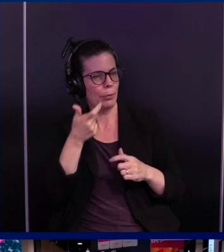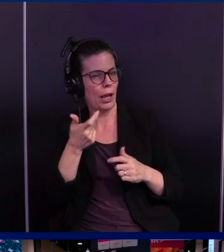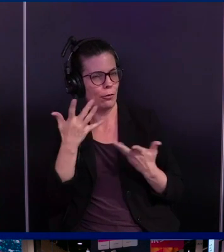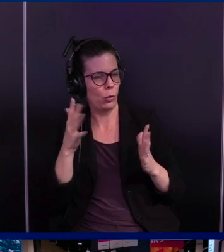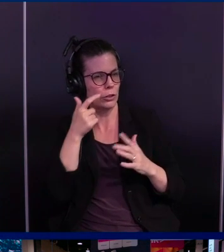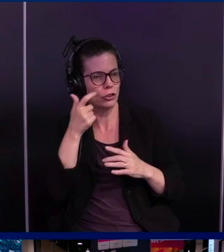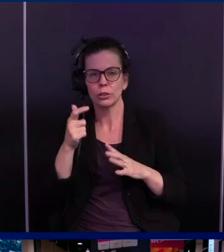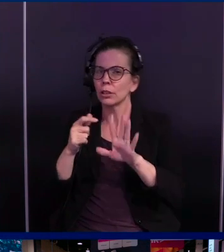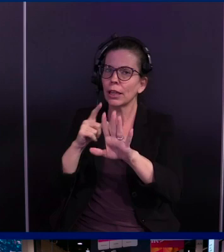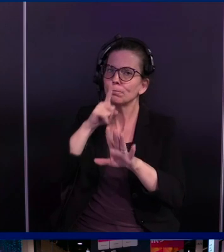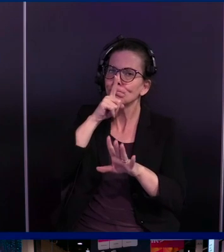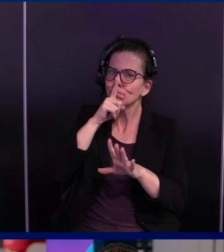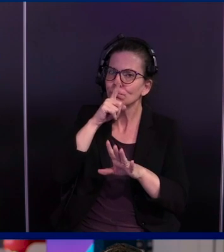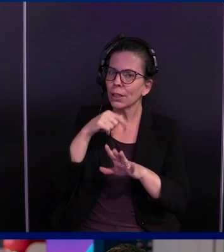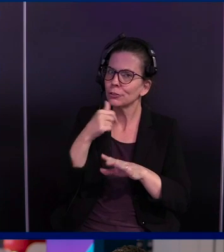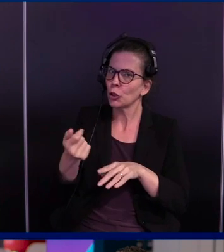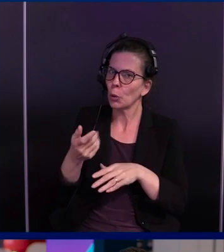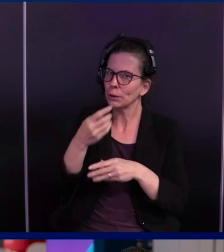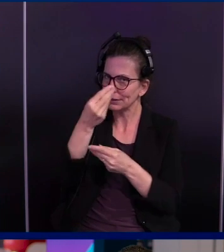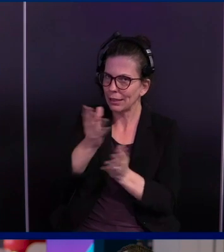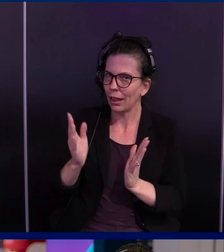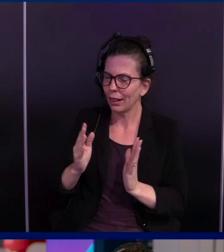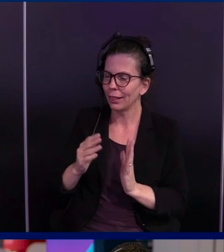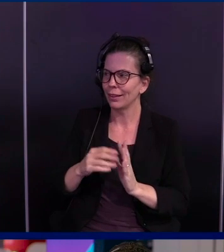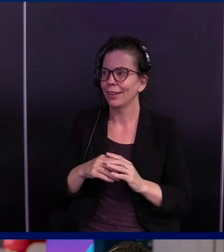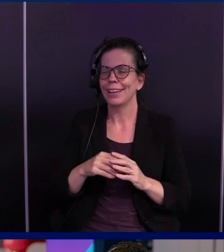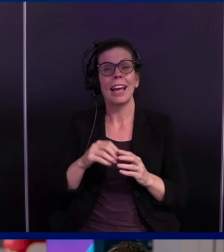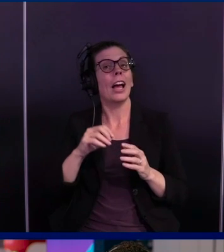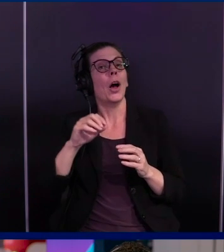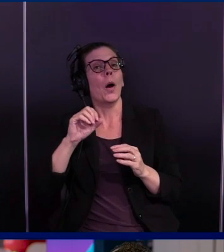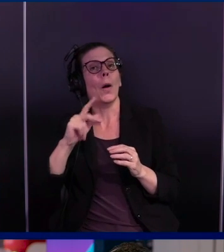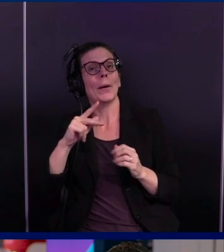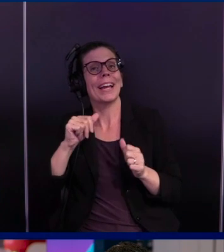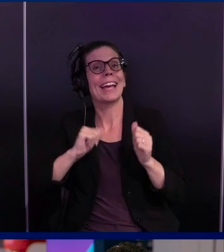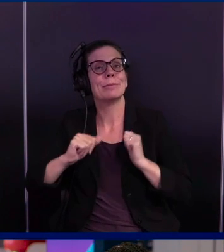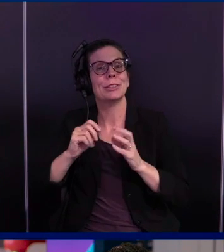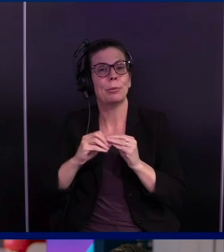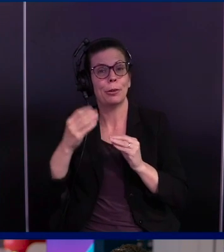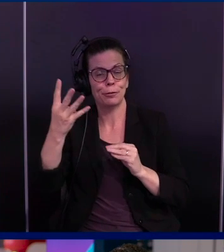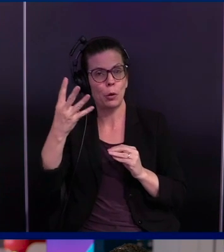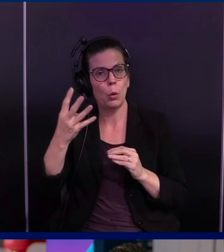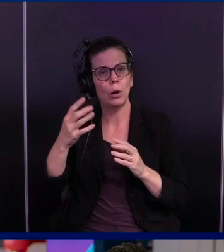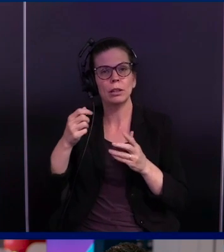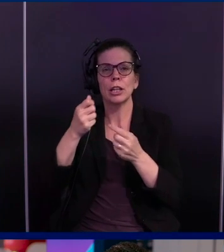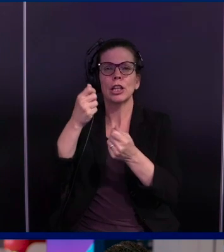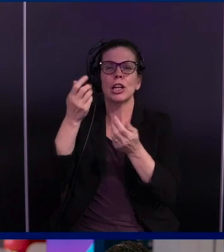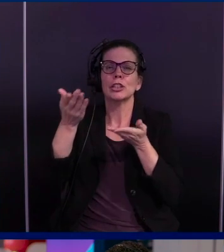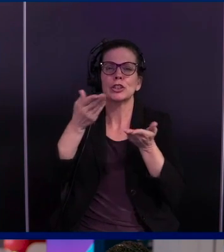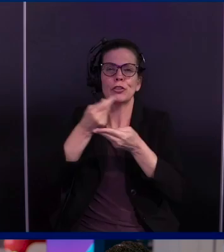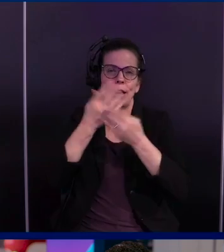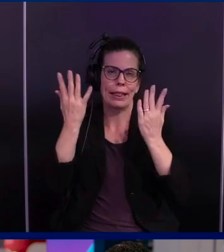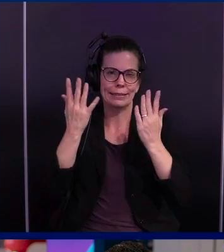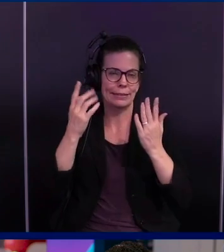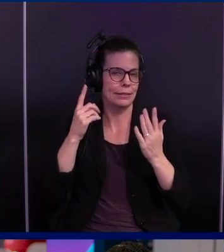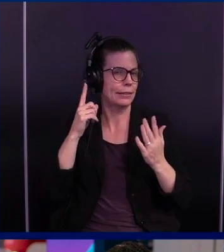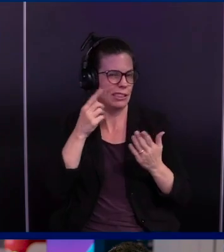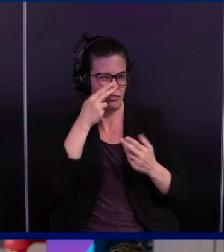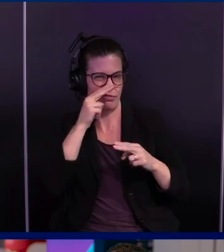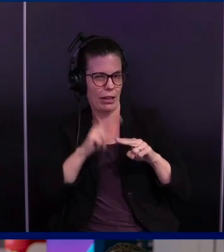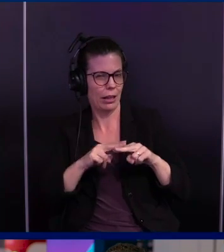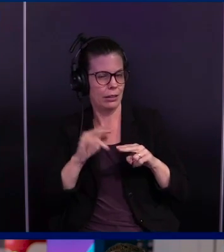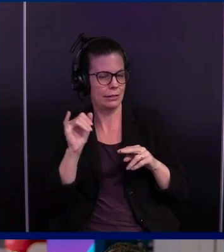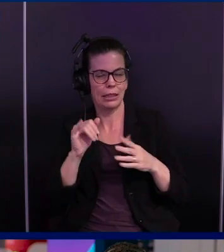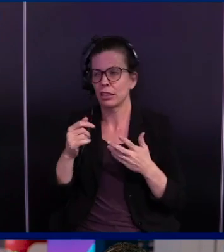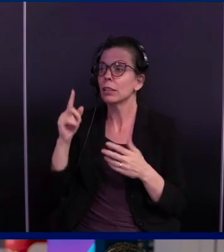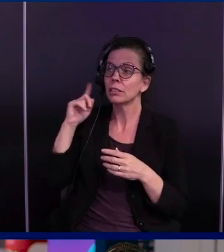No spoilers then, okay? Episode 4, Going Serverless, is as fun as it sounds. It does sound fun.